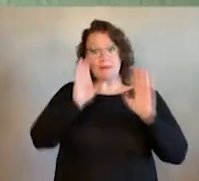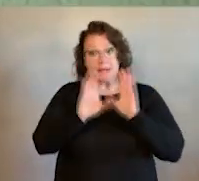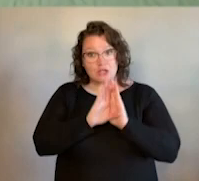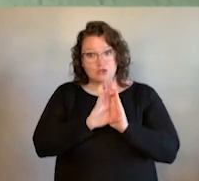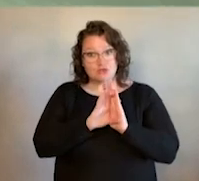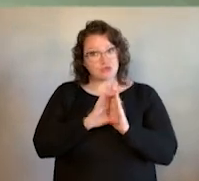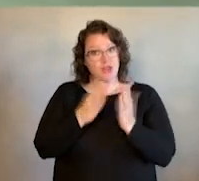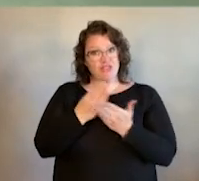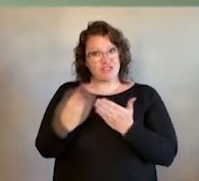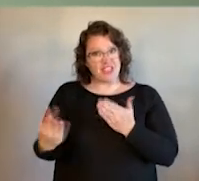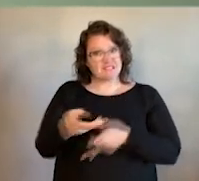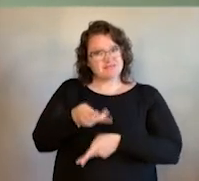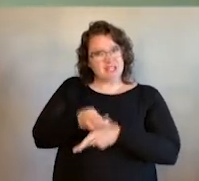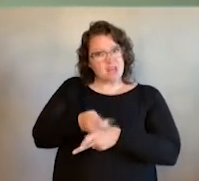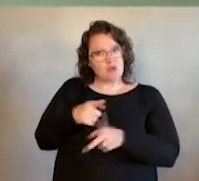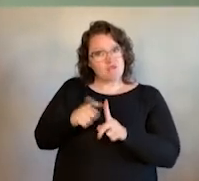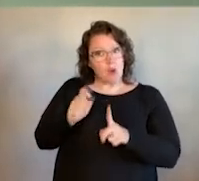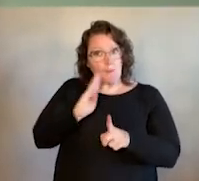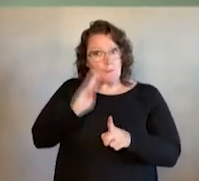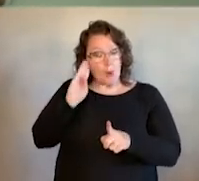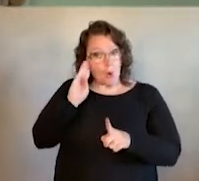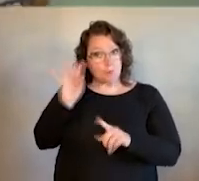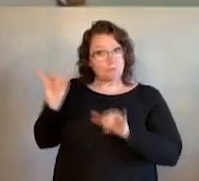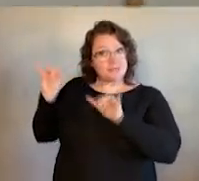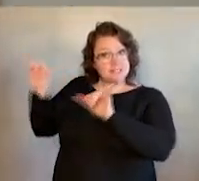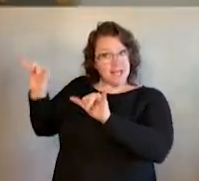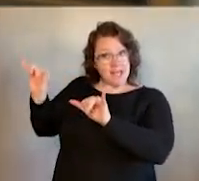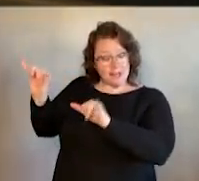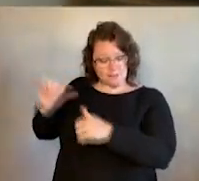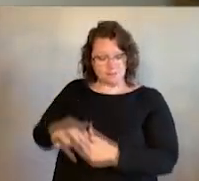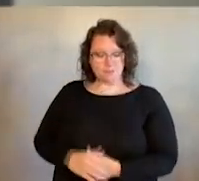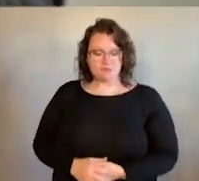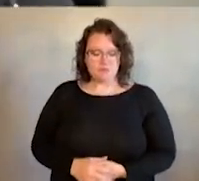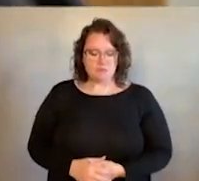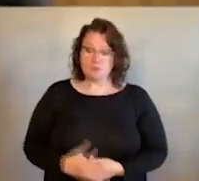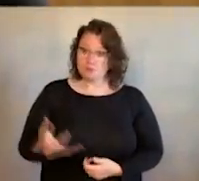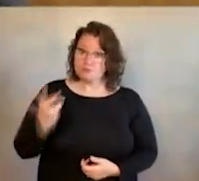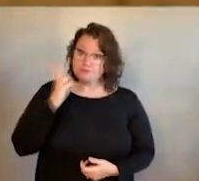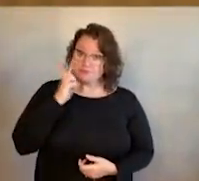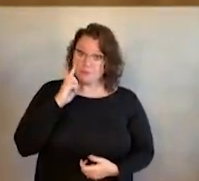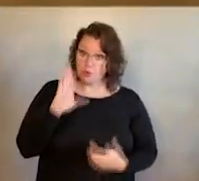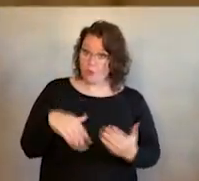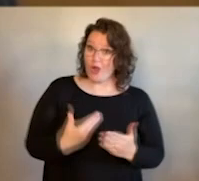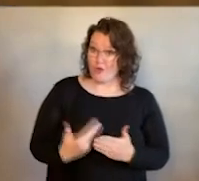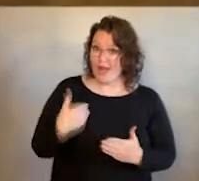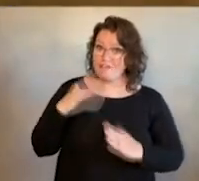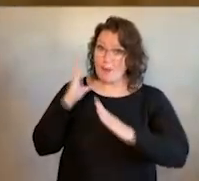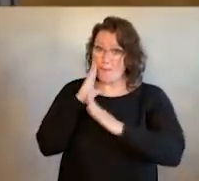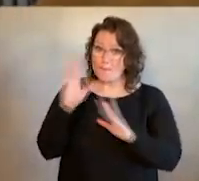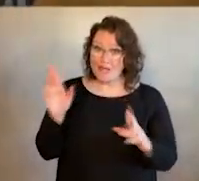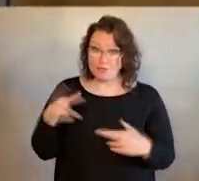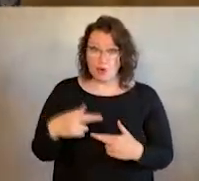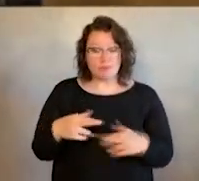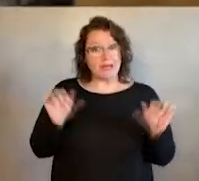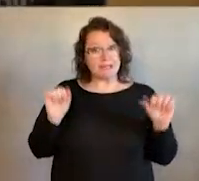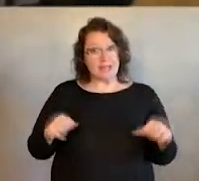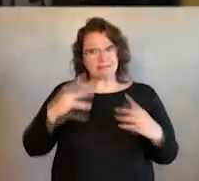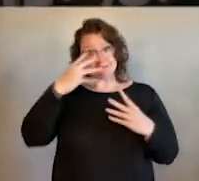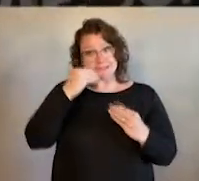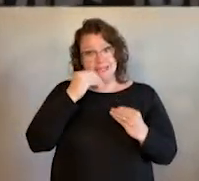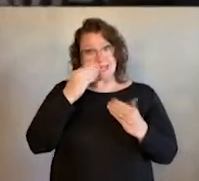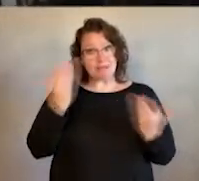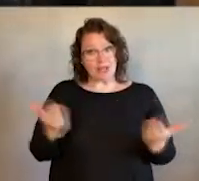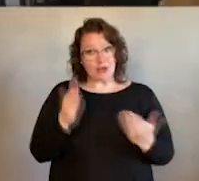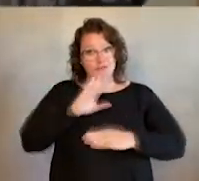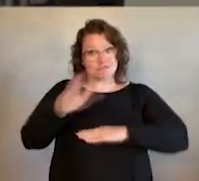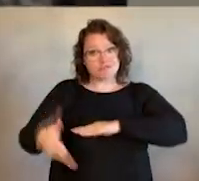photos and stuff that they keep from their families on their headboard. But as you can see, we all have a bedroom and we get to stay here during the night